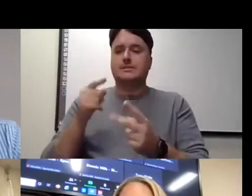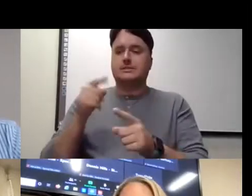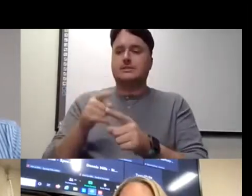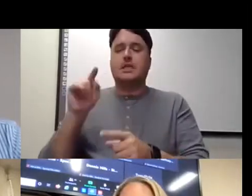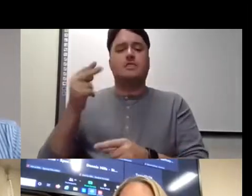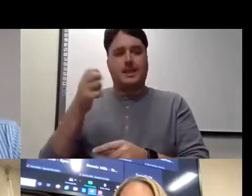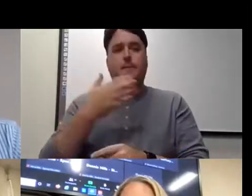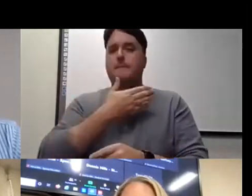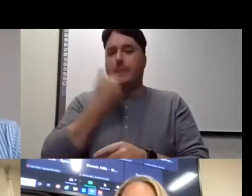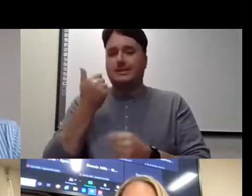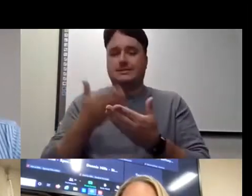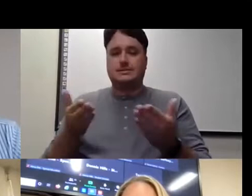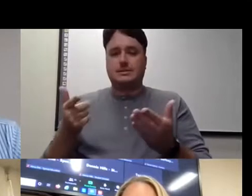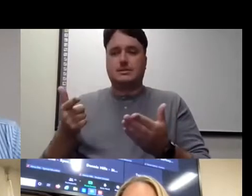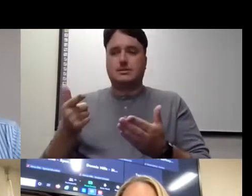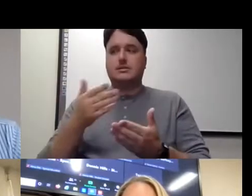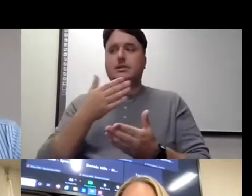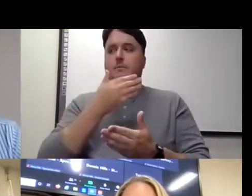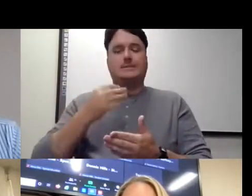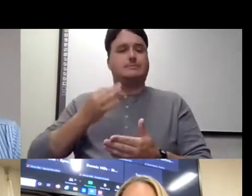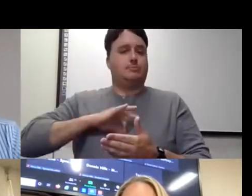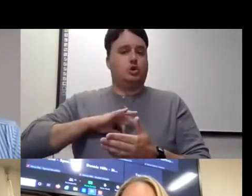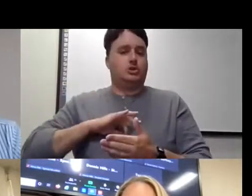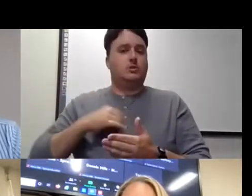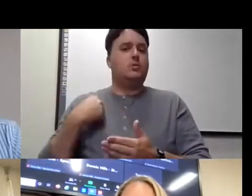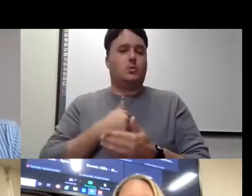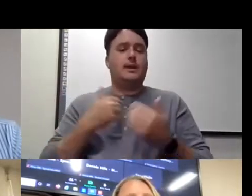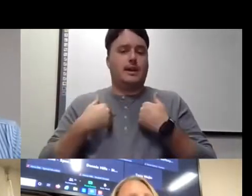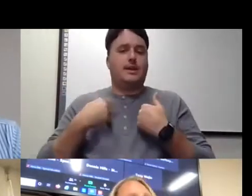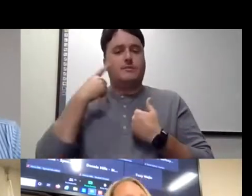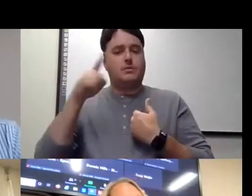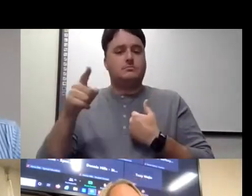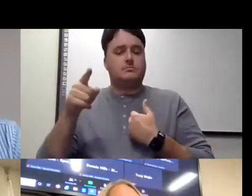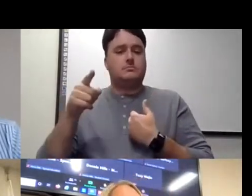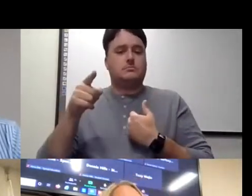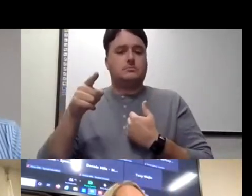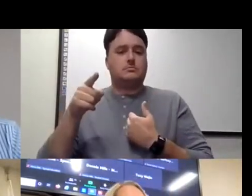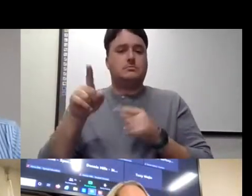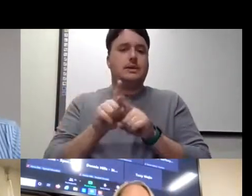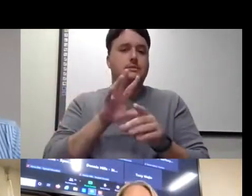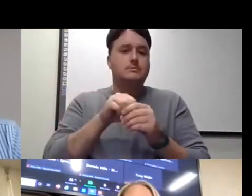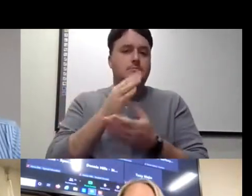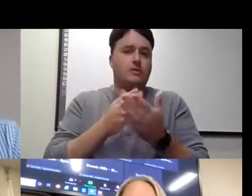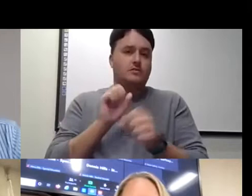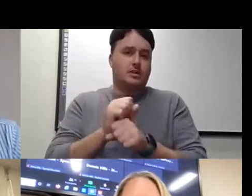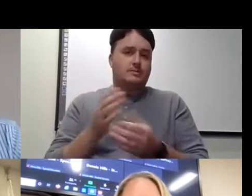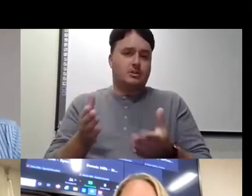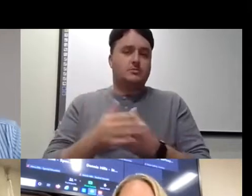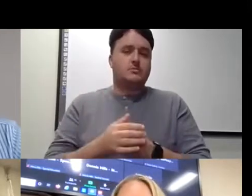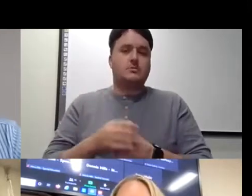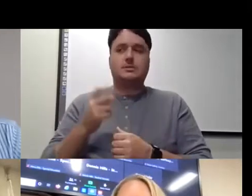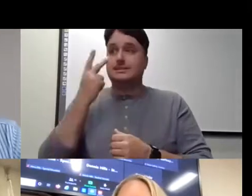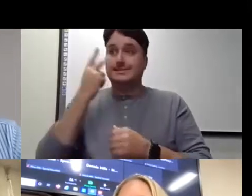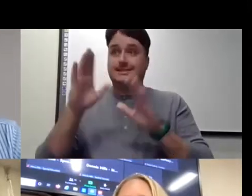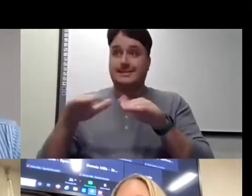best thing, the best perk in some ways that we have on as part of our job here. Seeing the